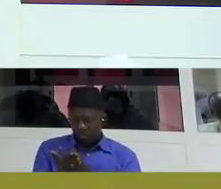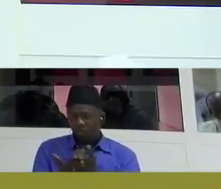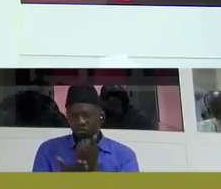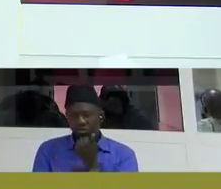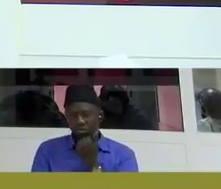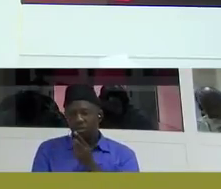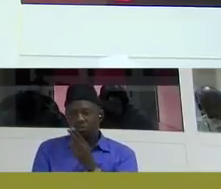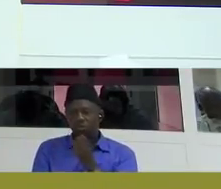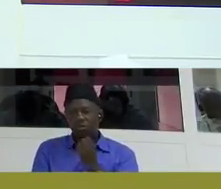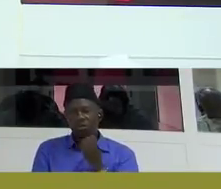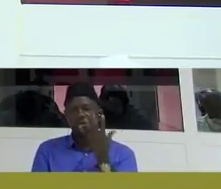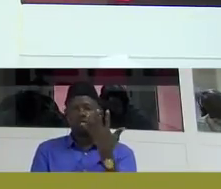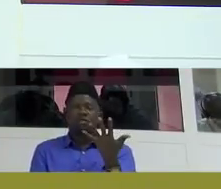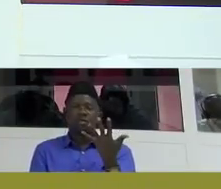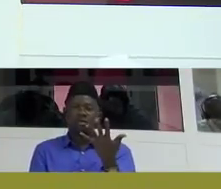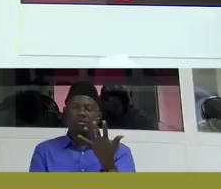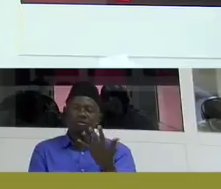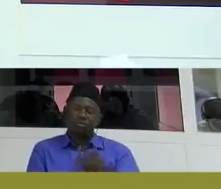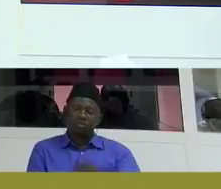tell us, could you